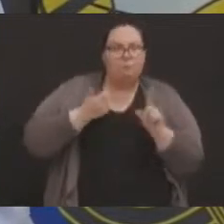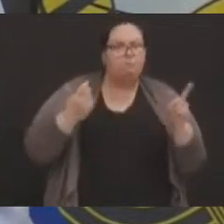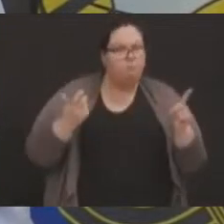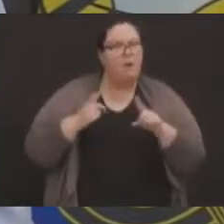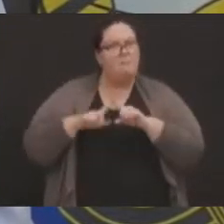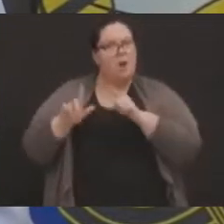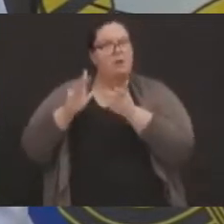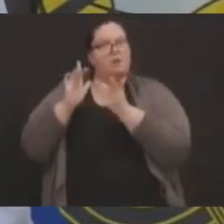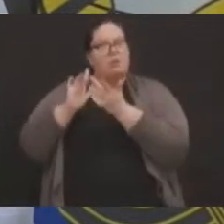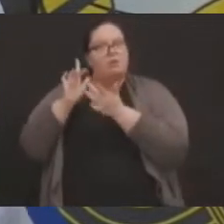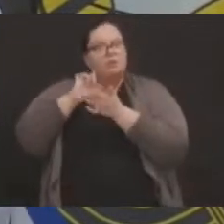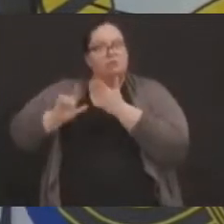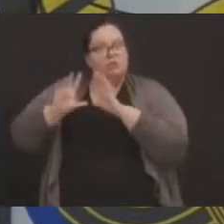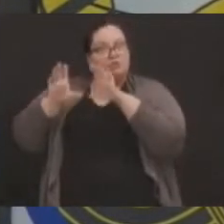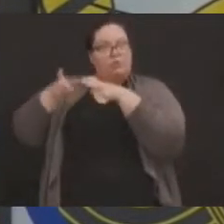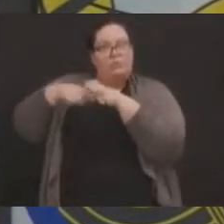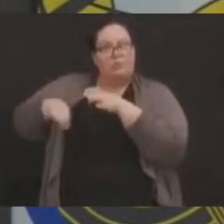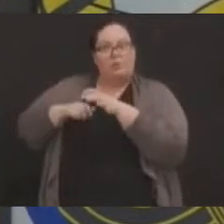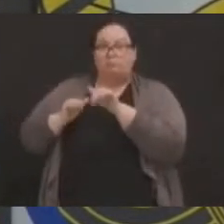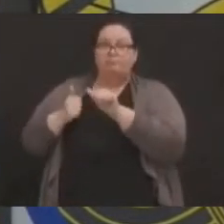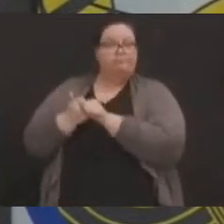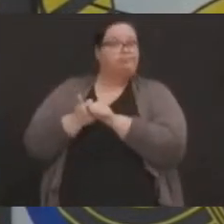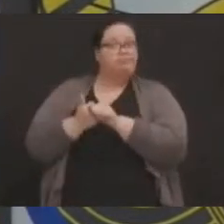and even if it's mild.